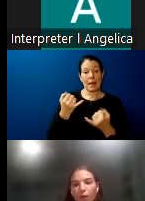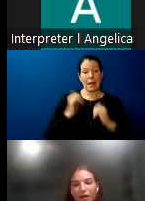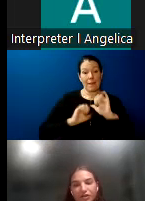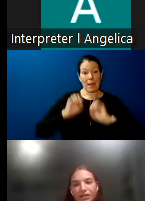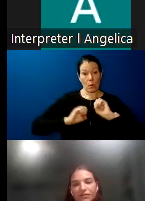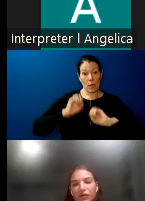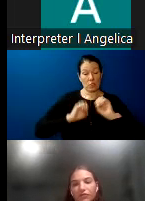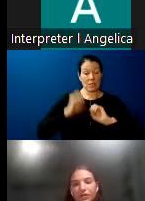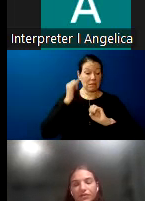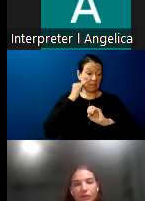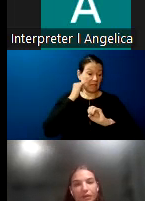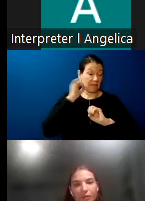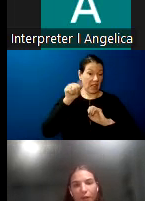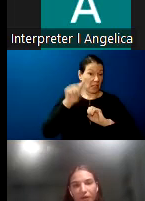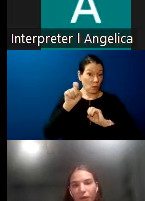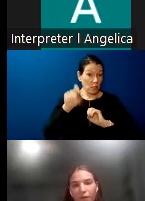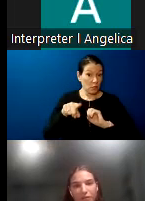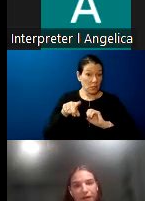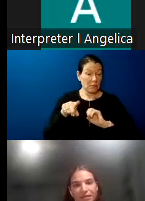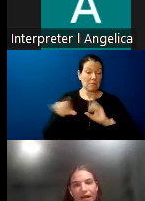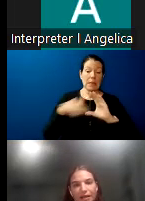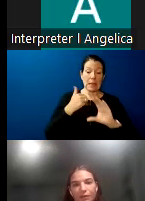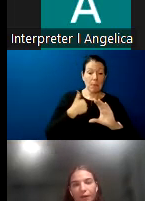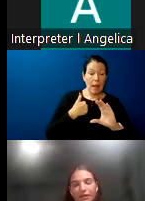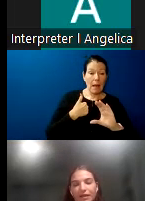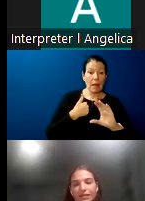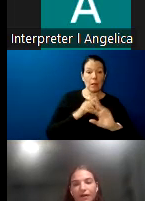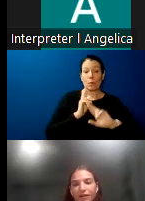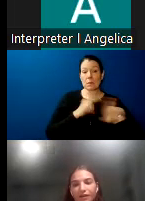So if you have any questions, feel free to email me or respond to